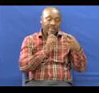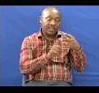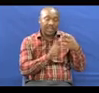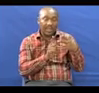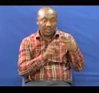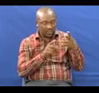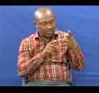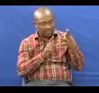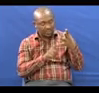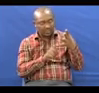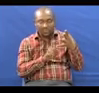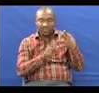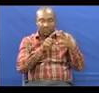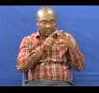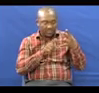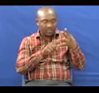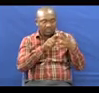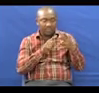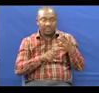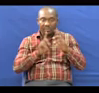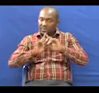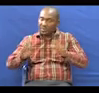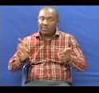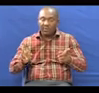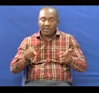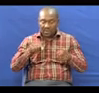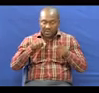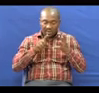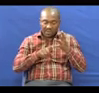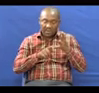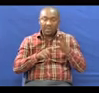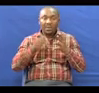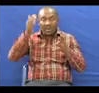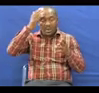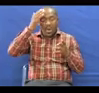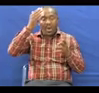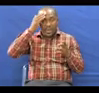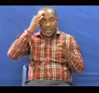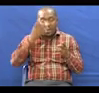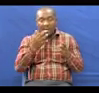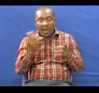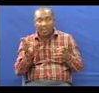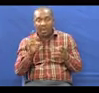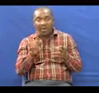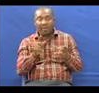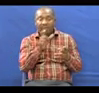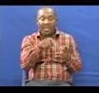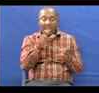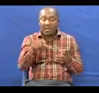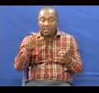the second one, the marital status. Here we are highly focusing on knowing